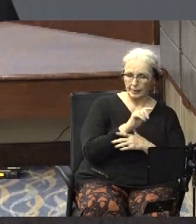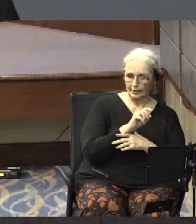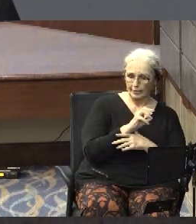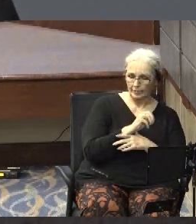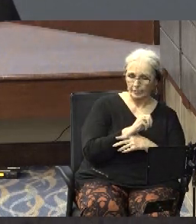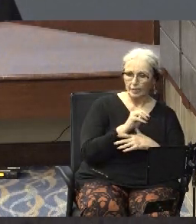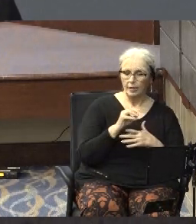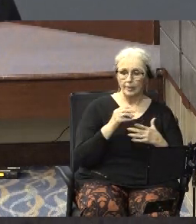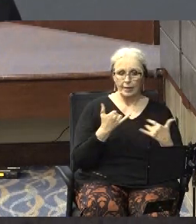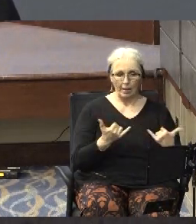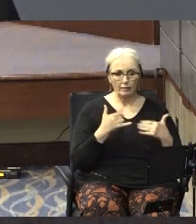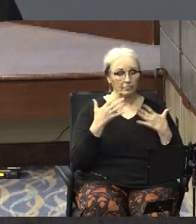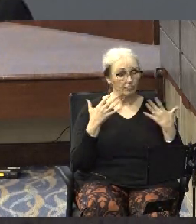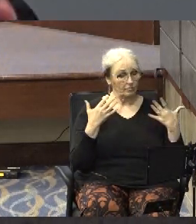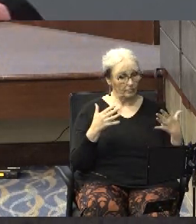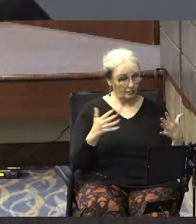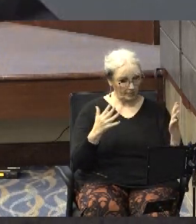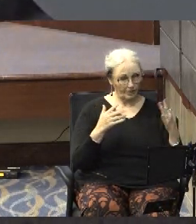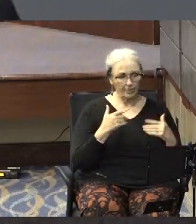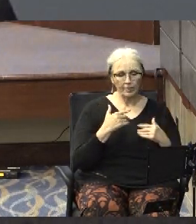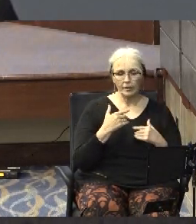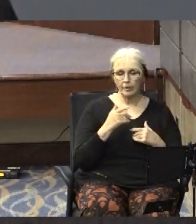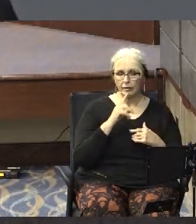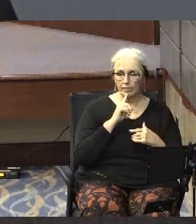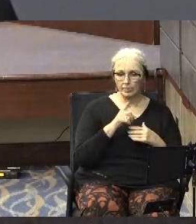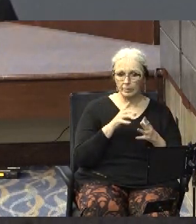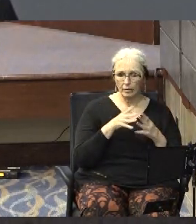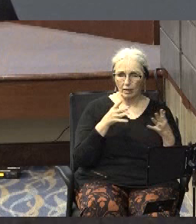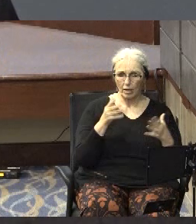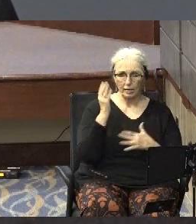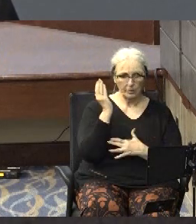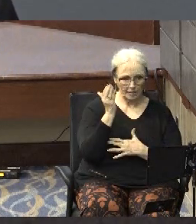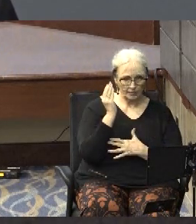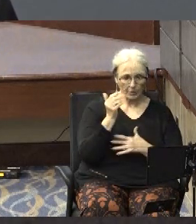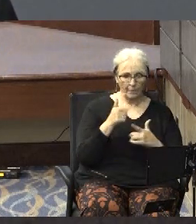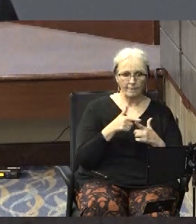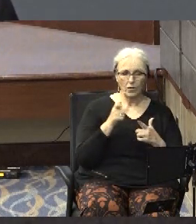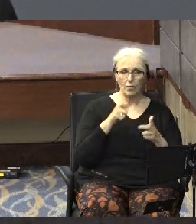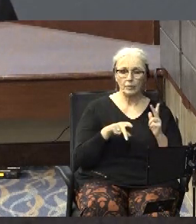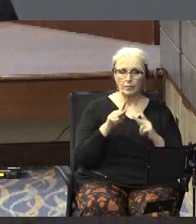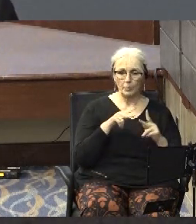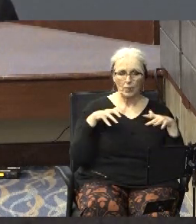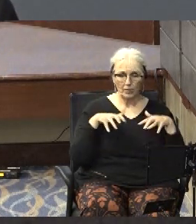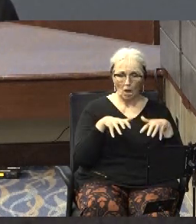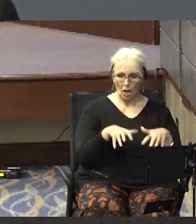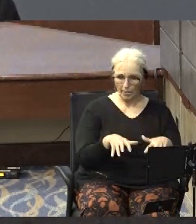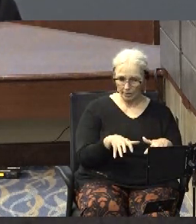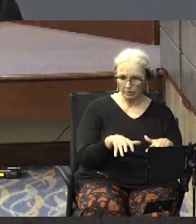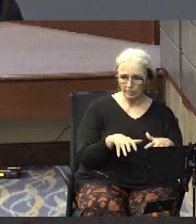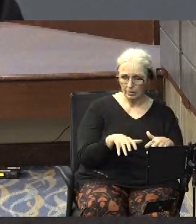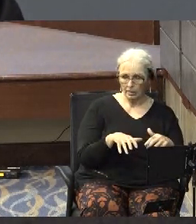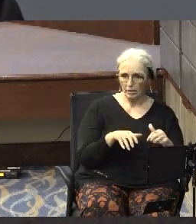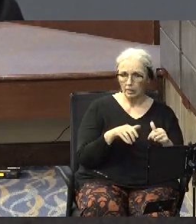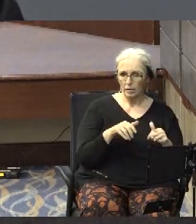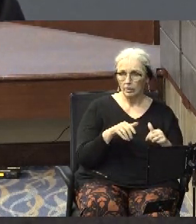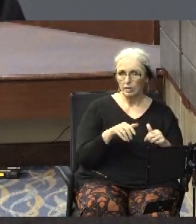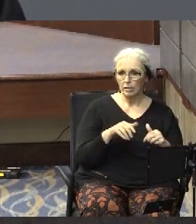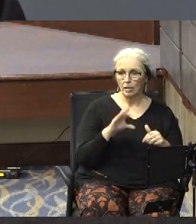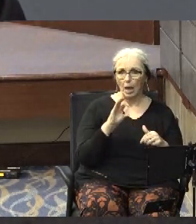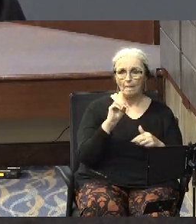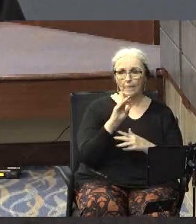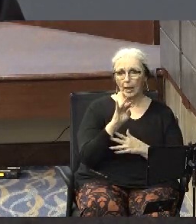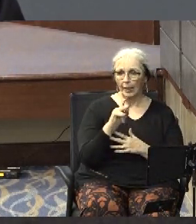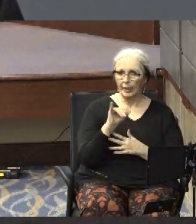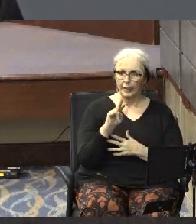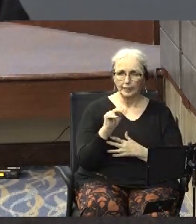That being said, I think there's compelling testimony from individuals from the audience and that remain compelling to me in